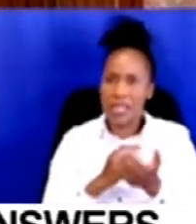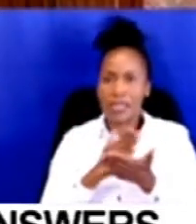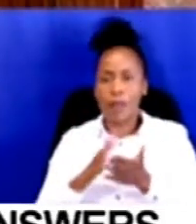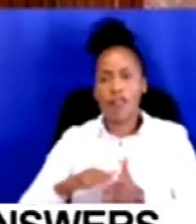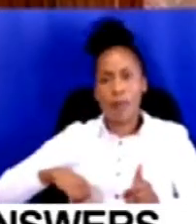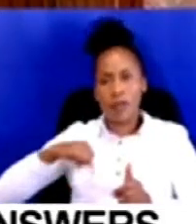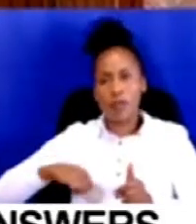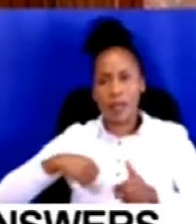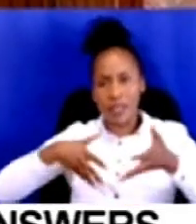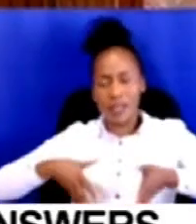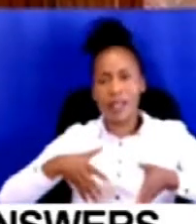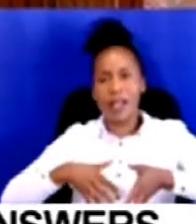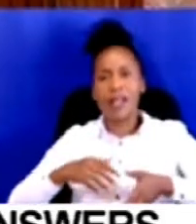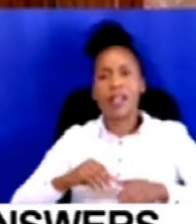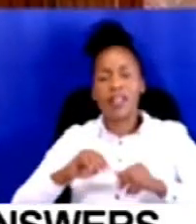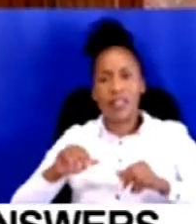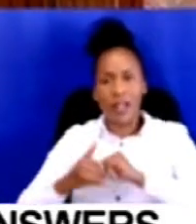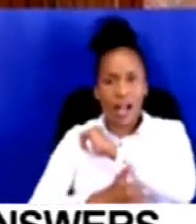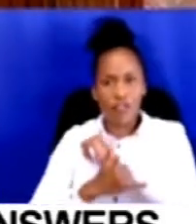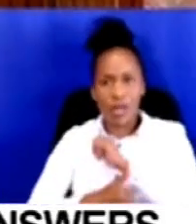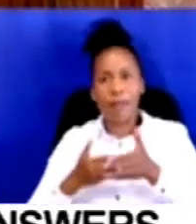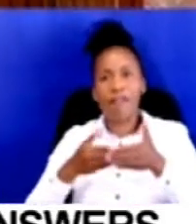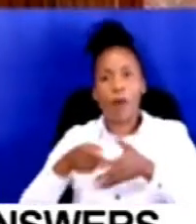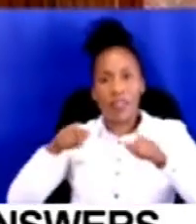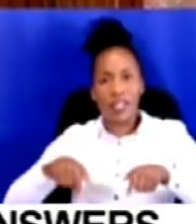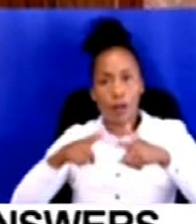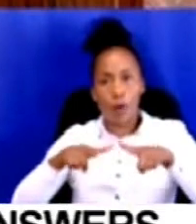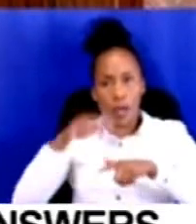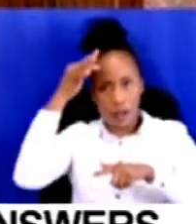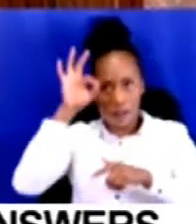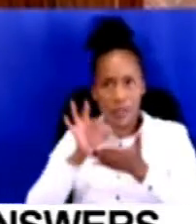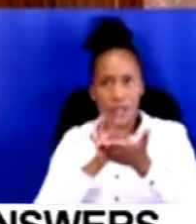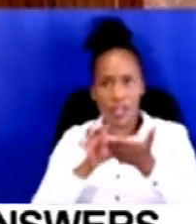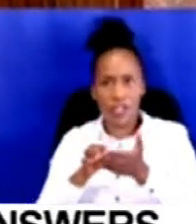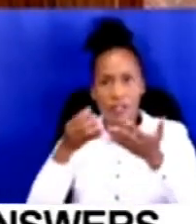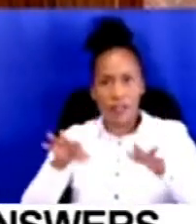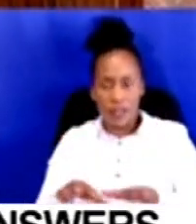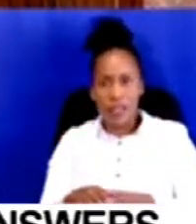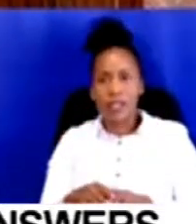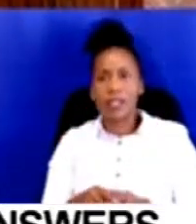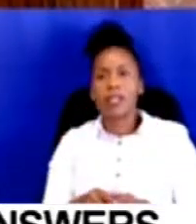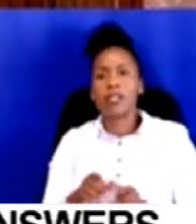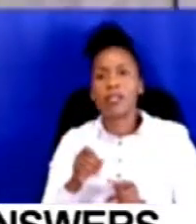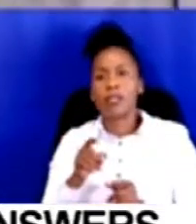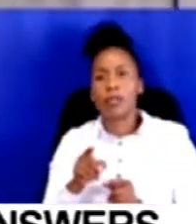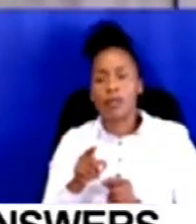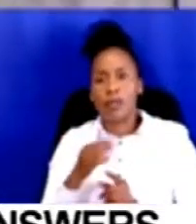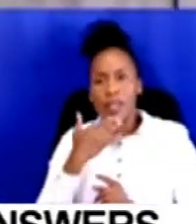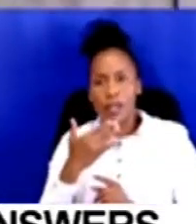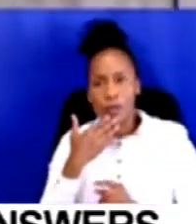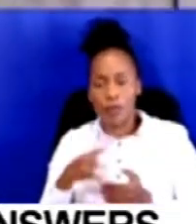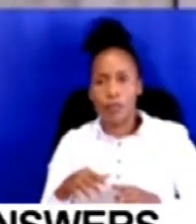country, even before these local government elections. I thank you, Deputy Chair. Thank you very much,